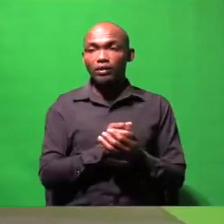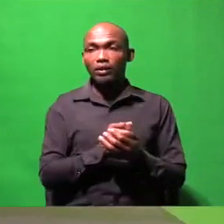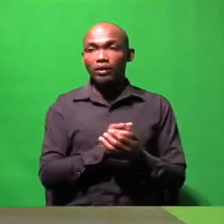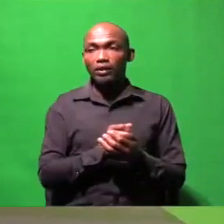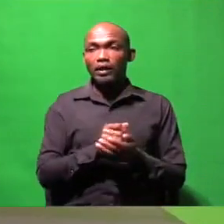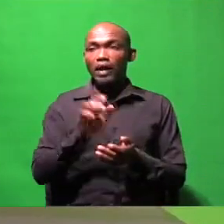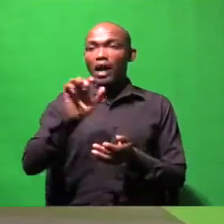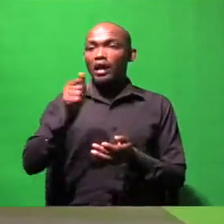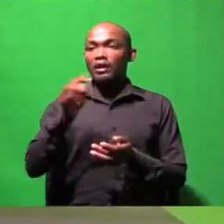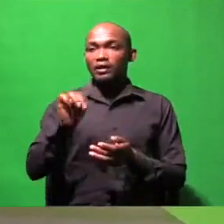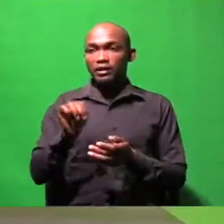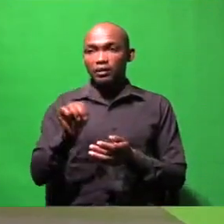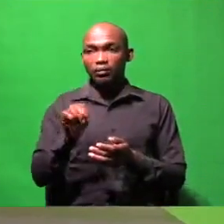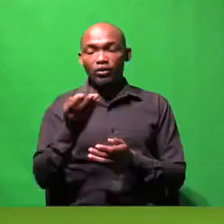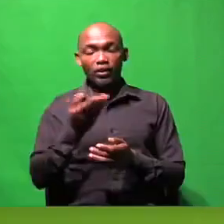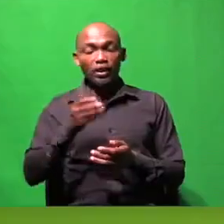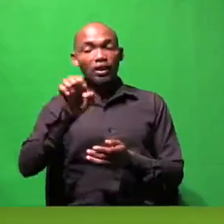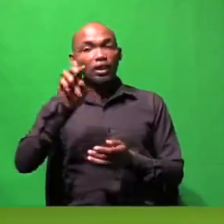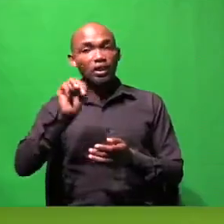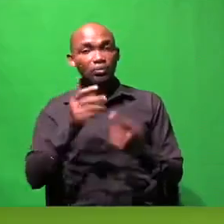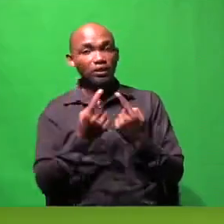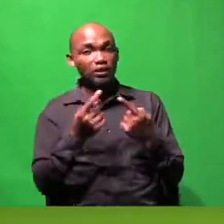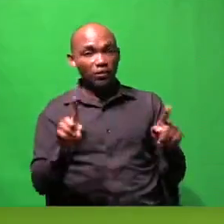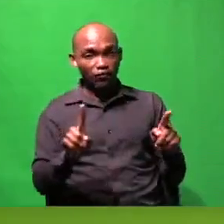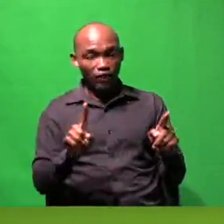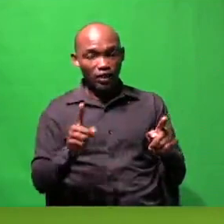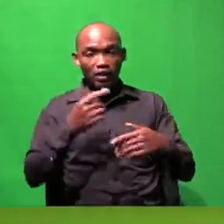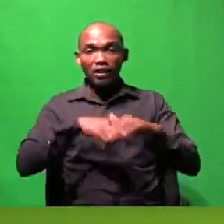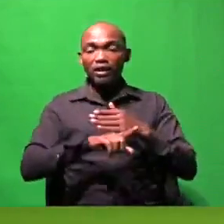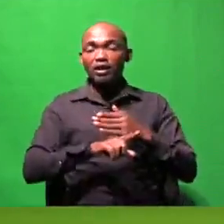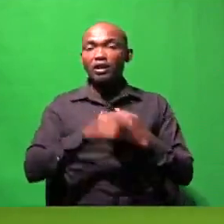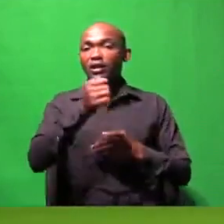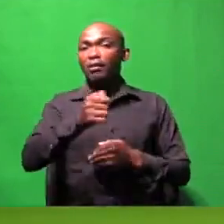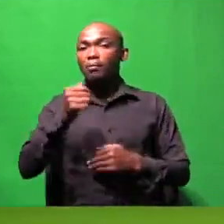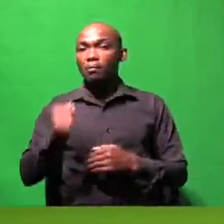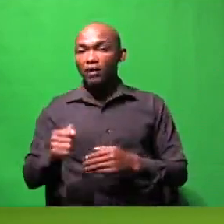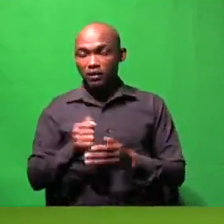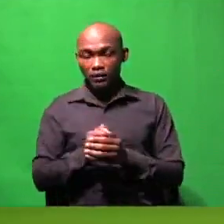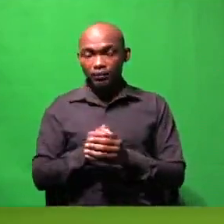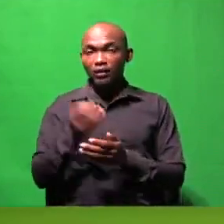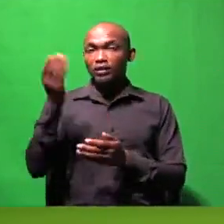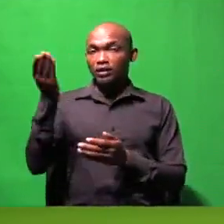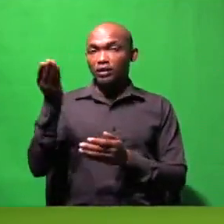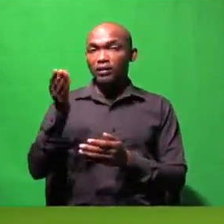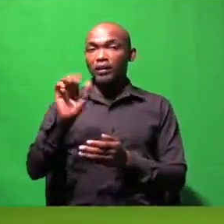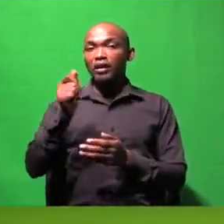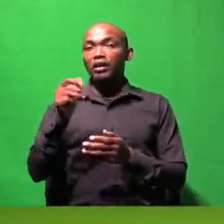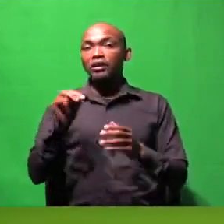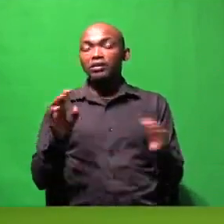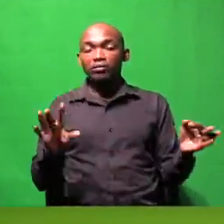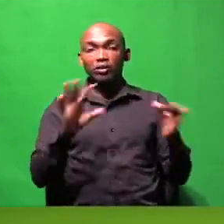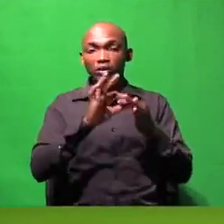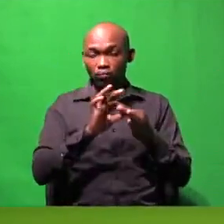differ from atom of another element in mass. So atom may combine, so it is not